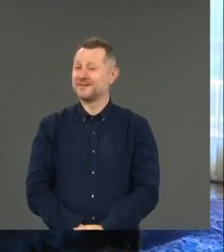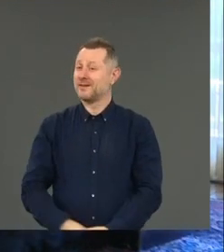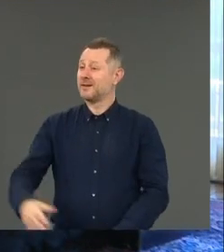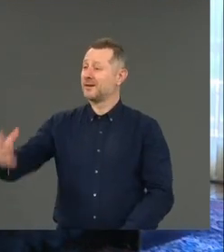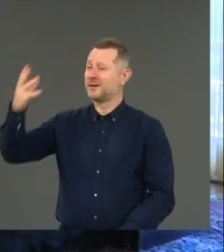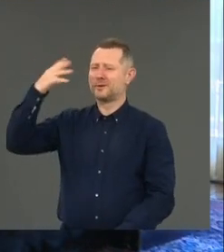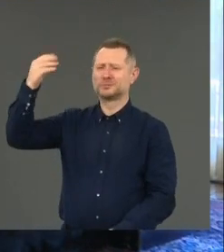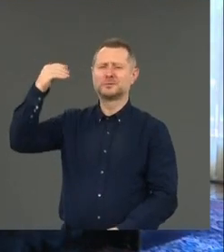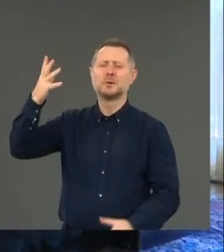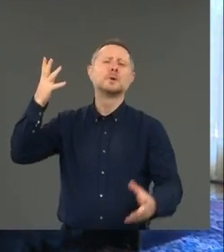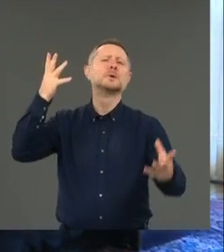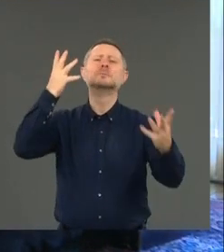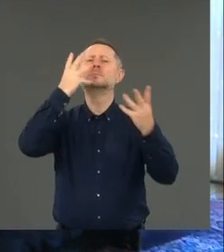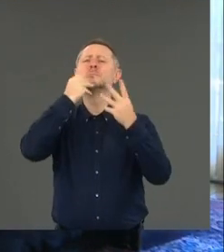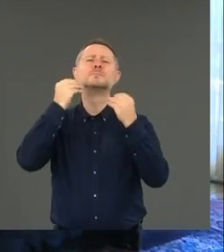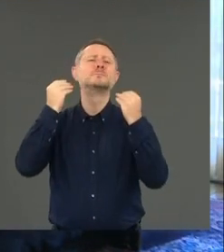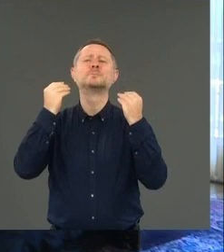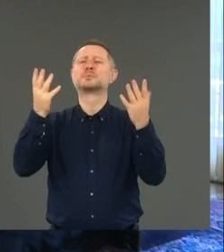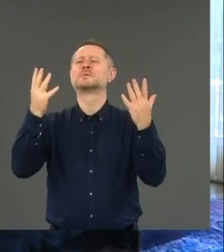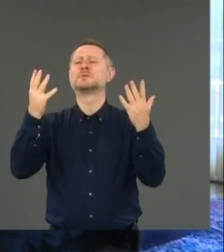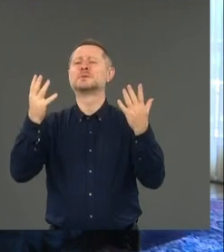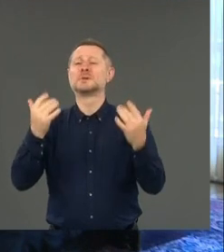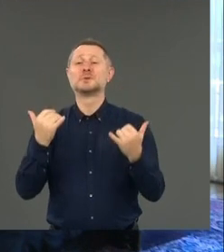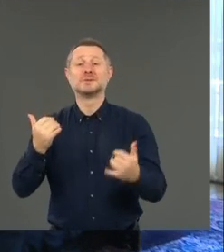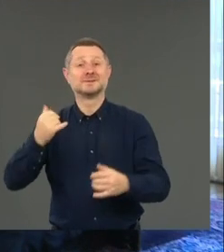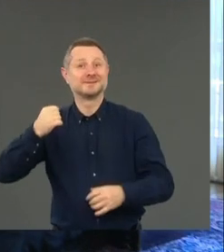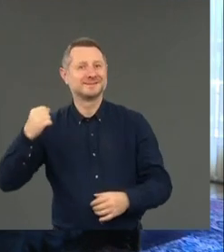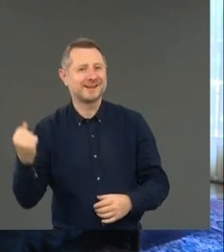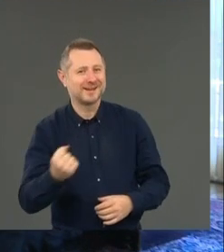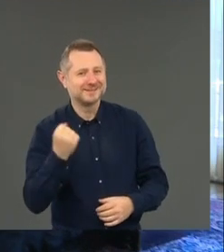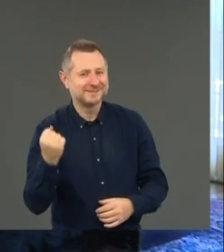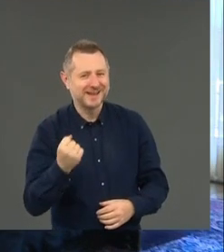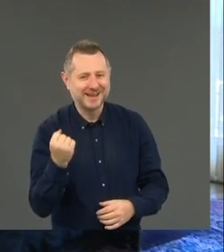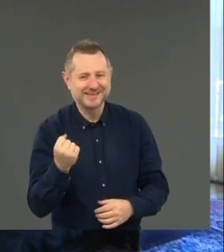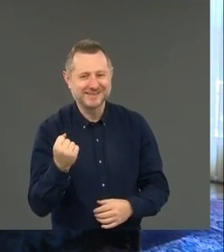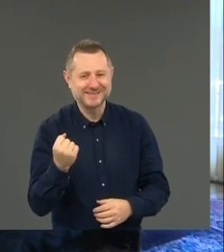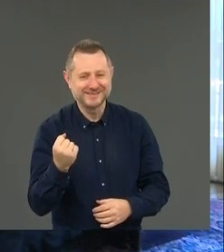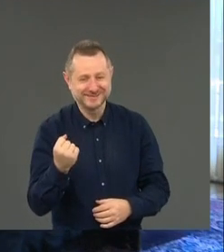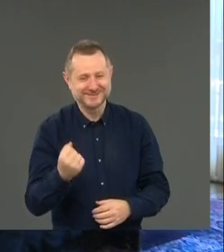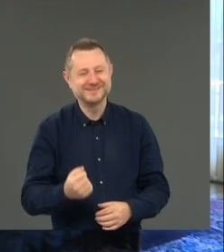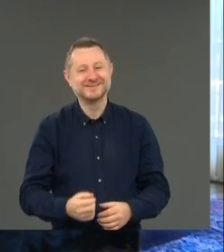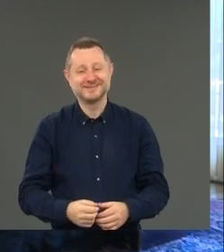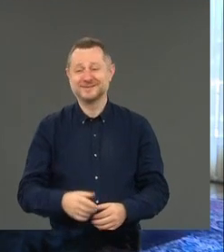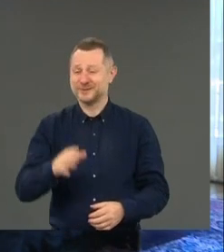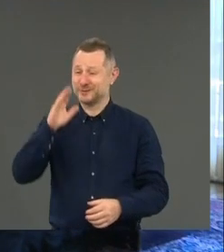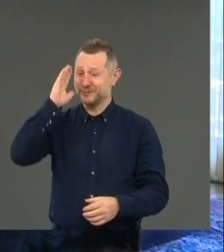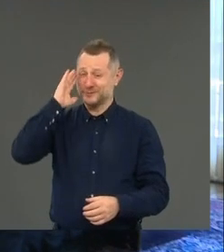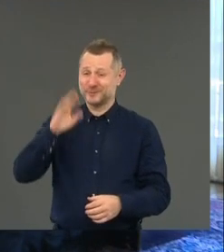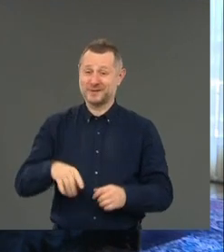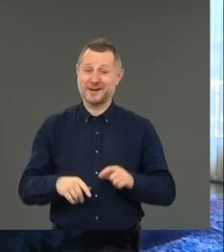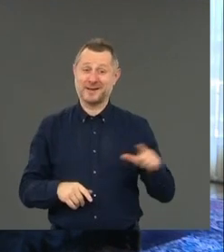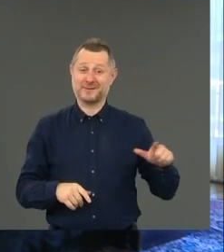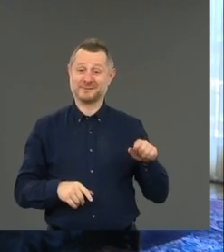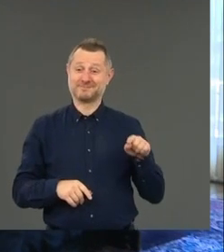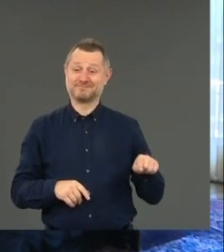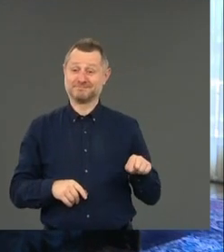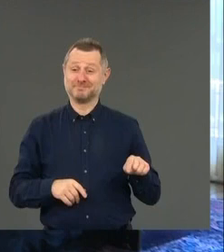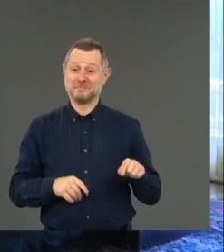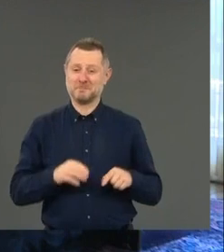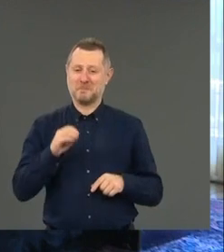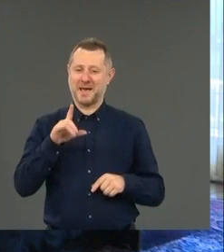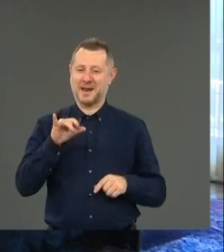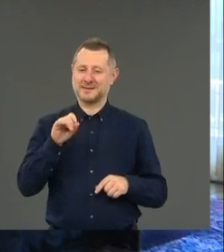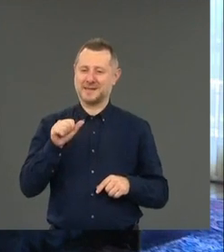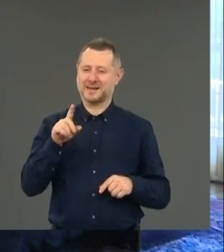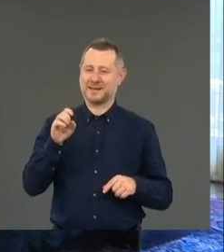morning. Today is Saturday. Everybody knows to my left, Melissa DeRosa,